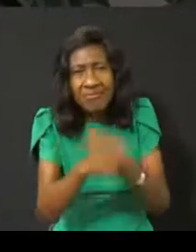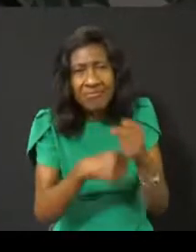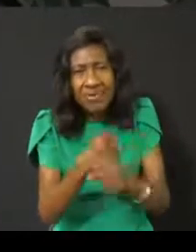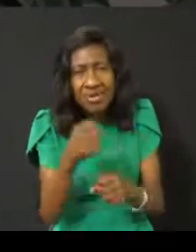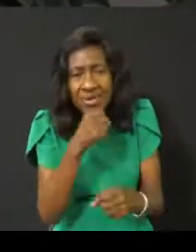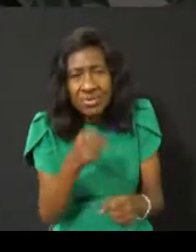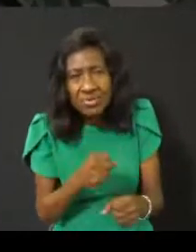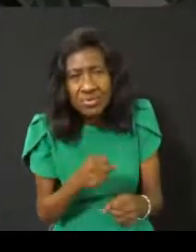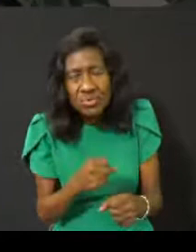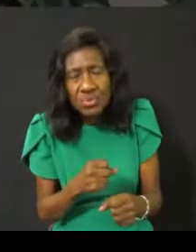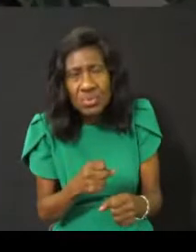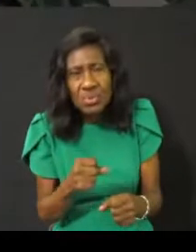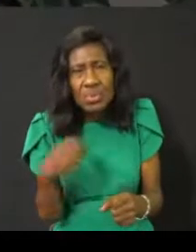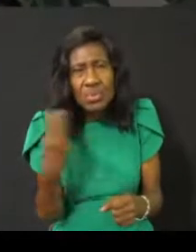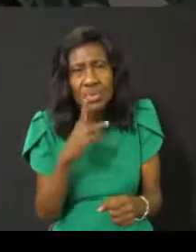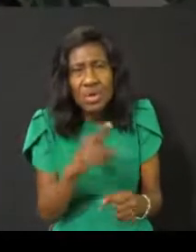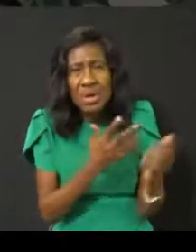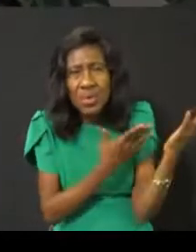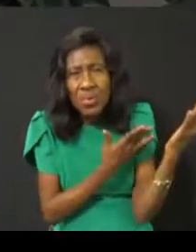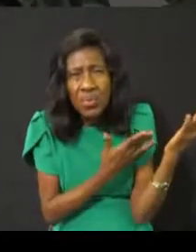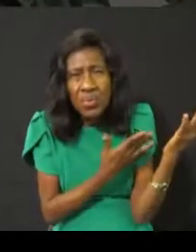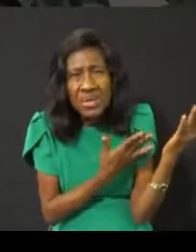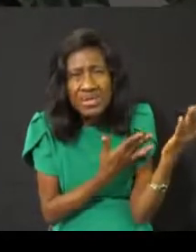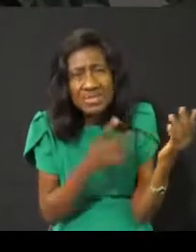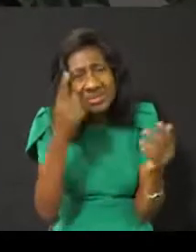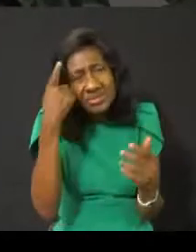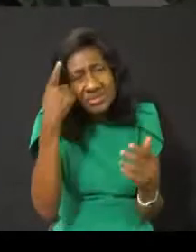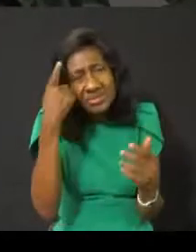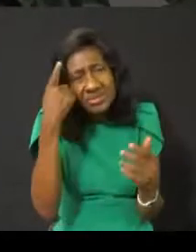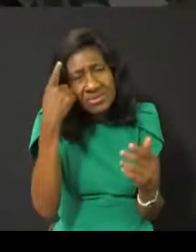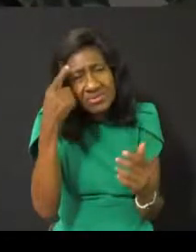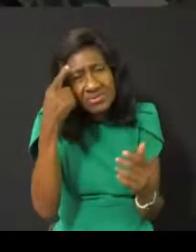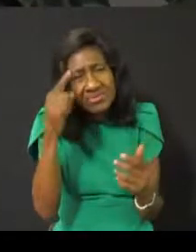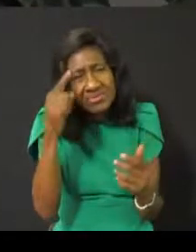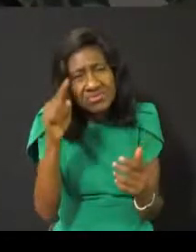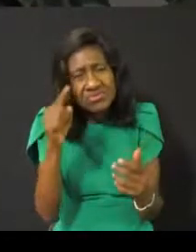the stringent regulatory authorities to approve those vaccinations.